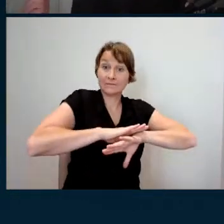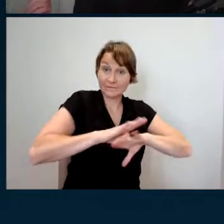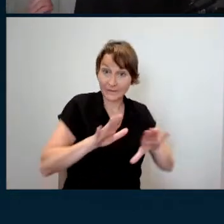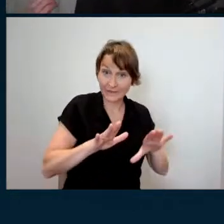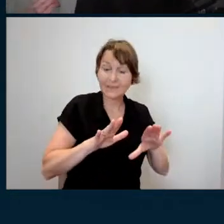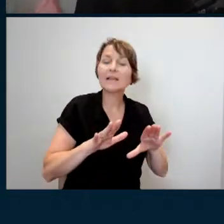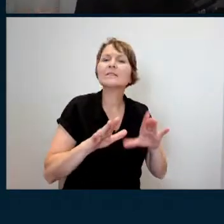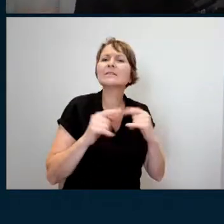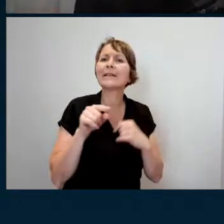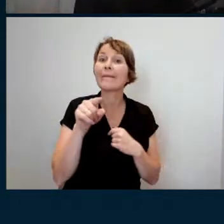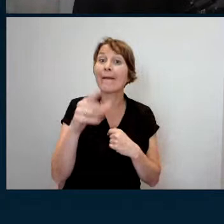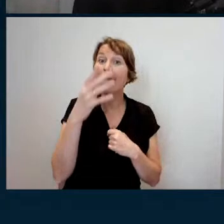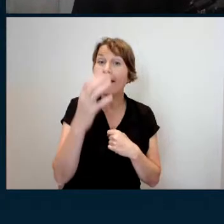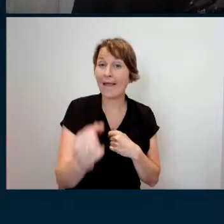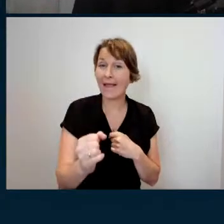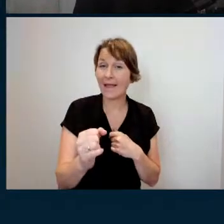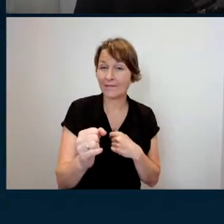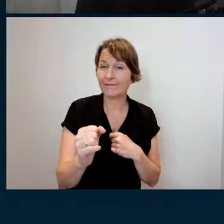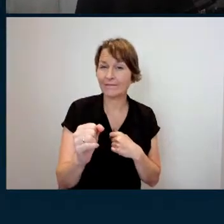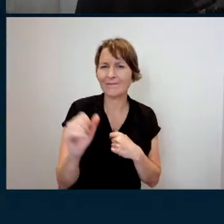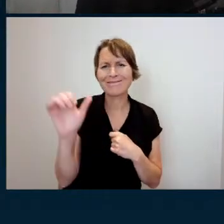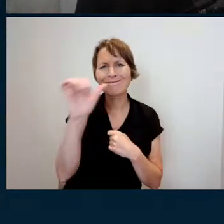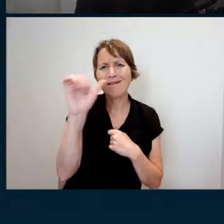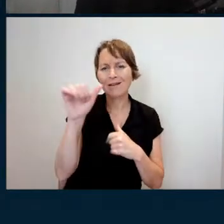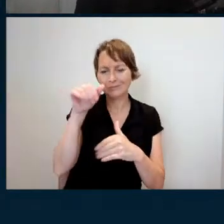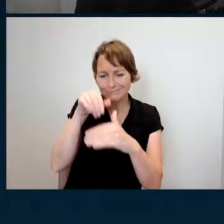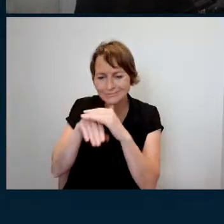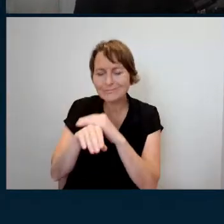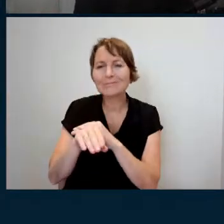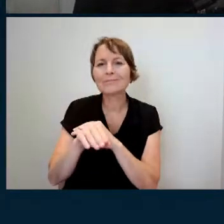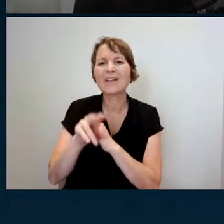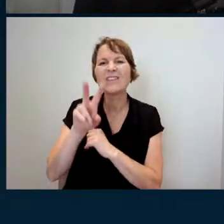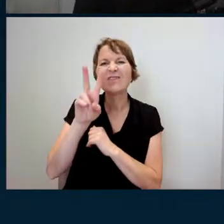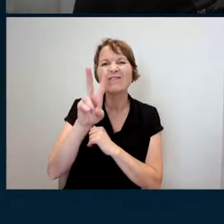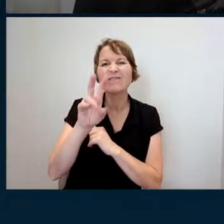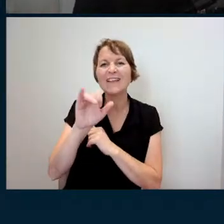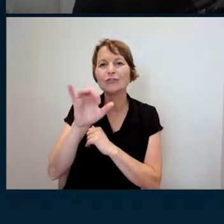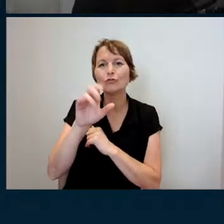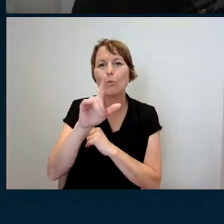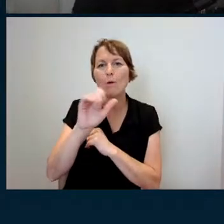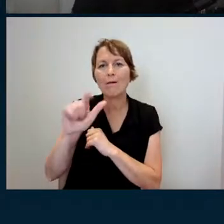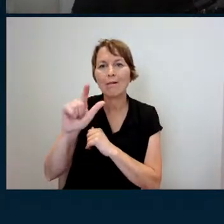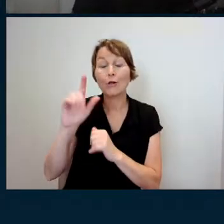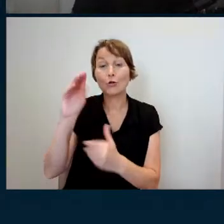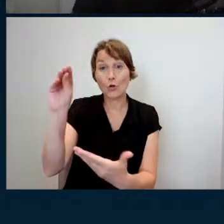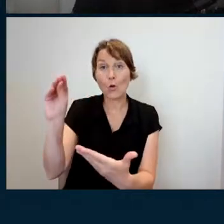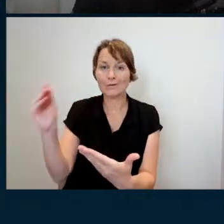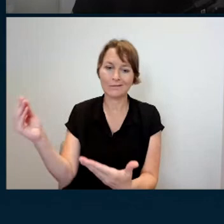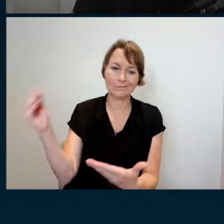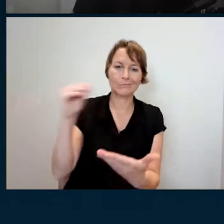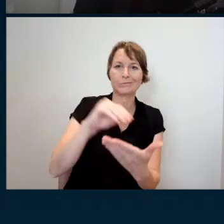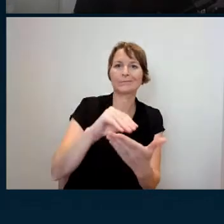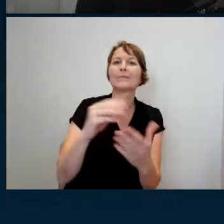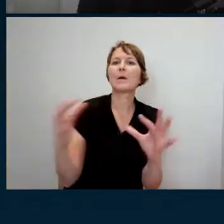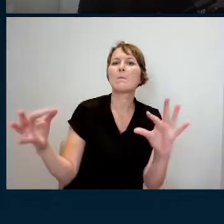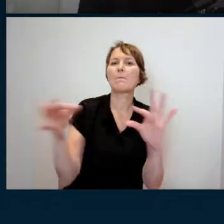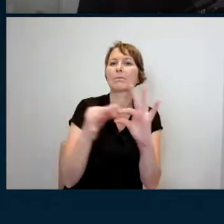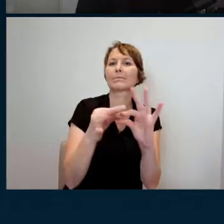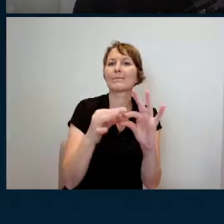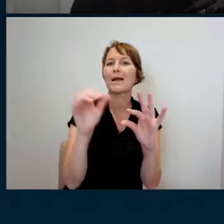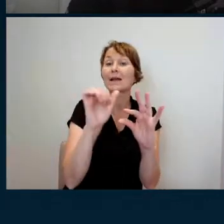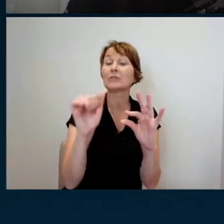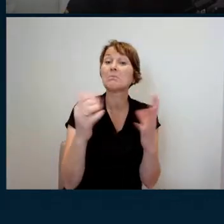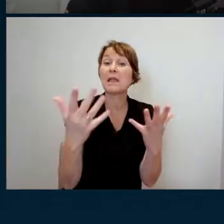Code, you are able to deploy it directly to Azure. When you're developing on your own